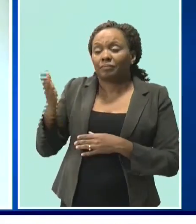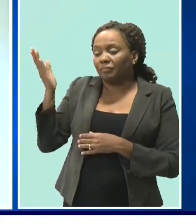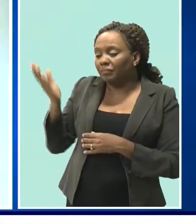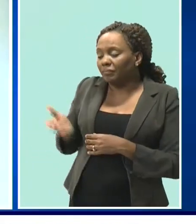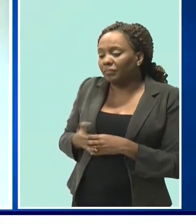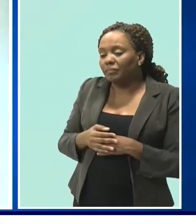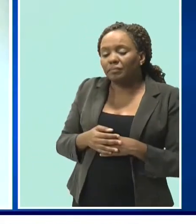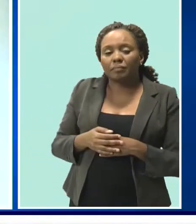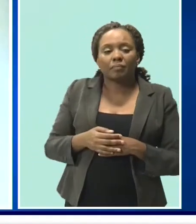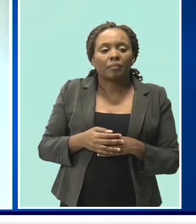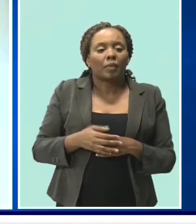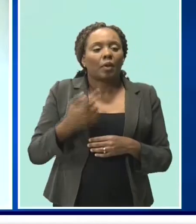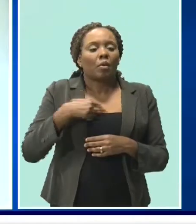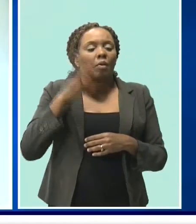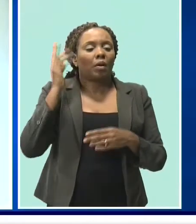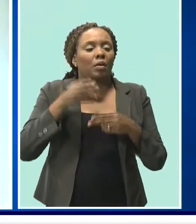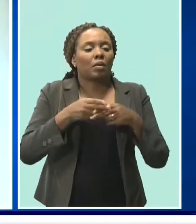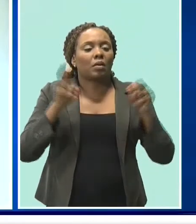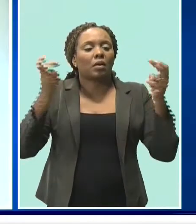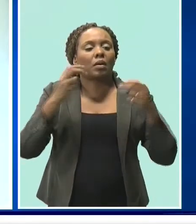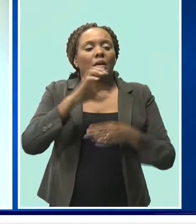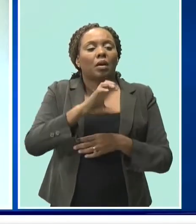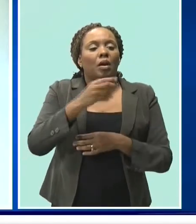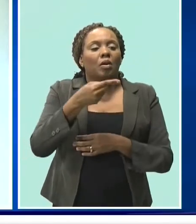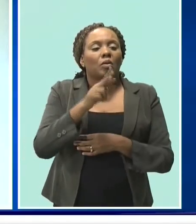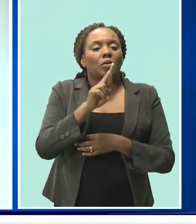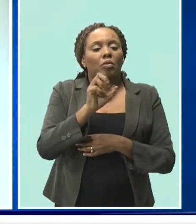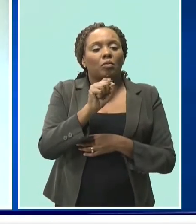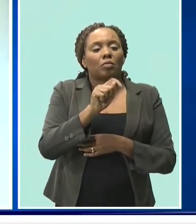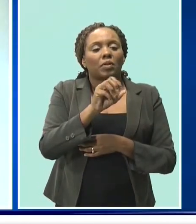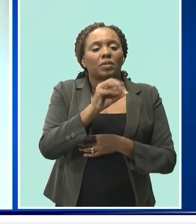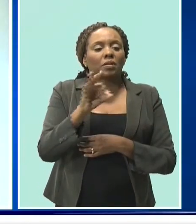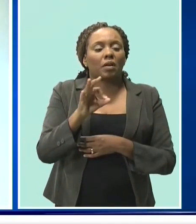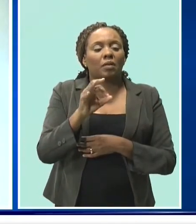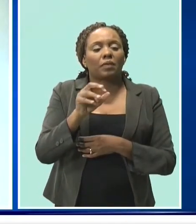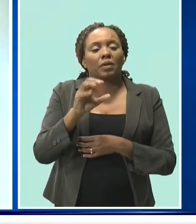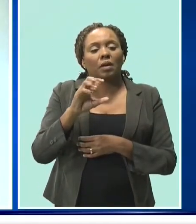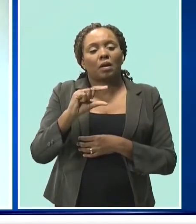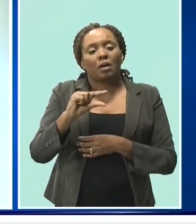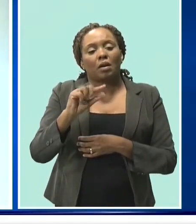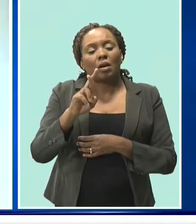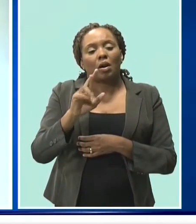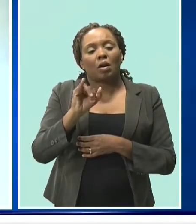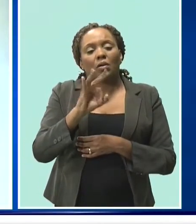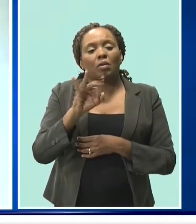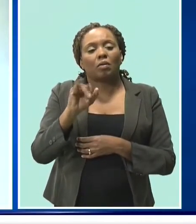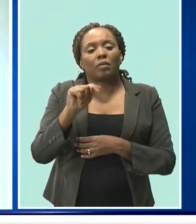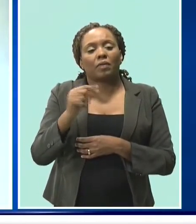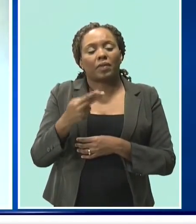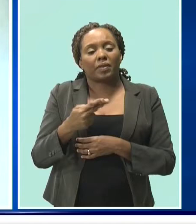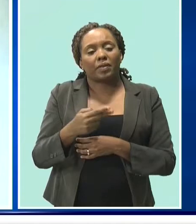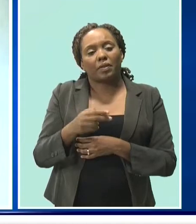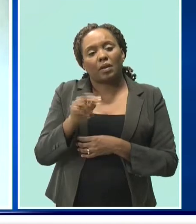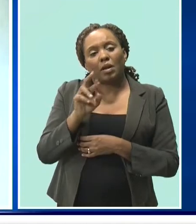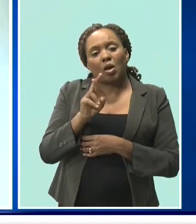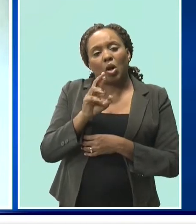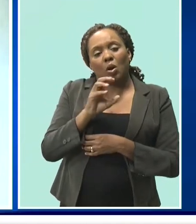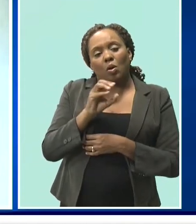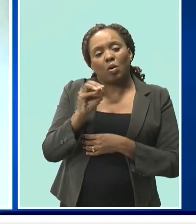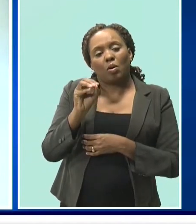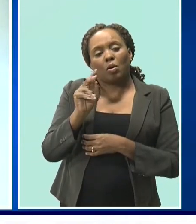agreement, it will be called the Christophe Griffith Rookie Award of the Year. And I think that was a really, really